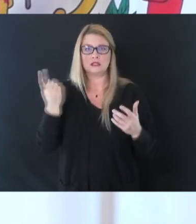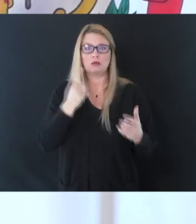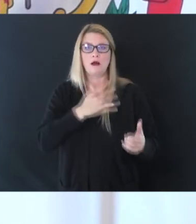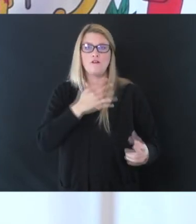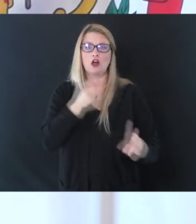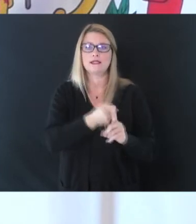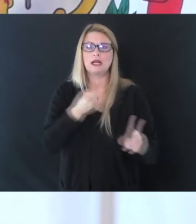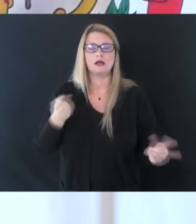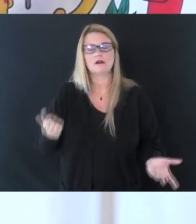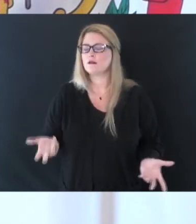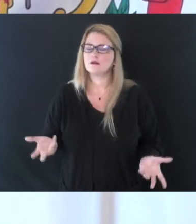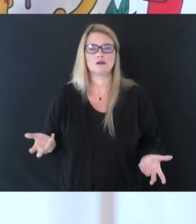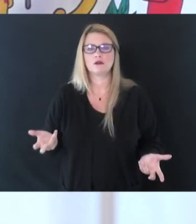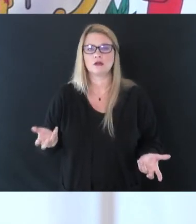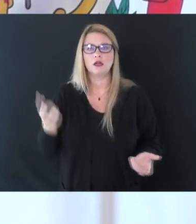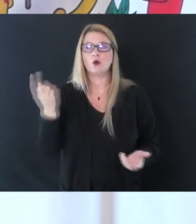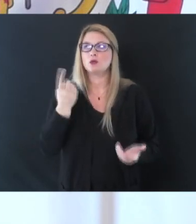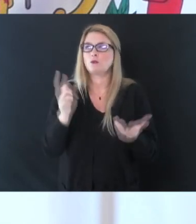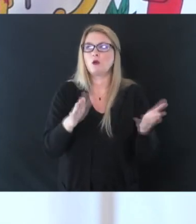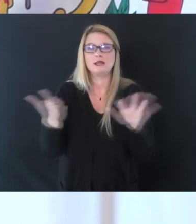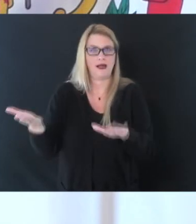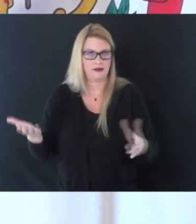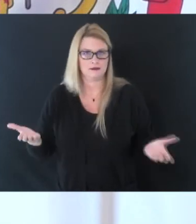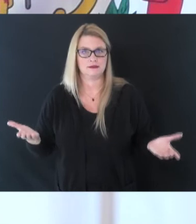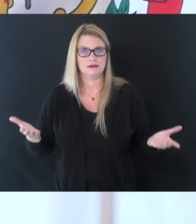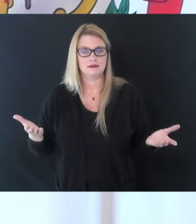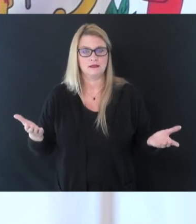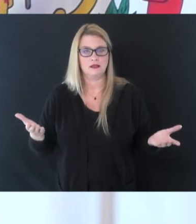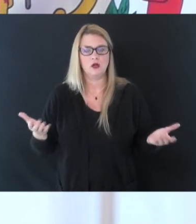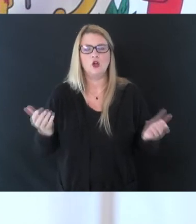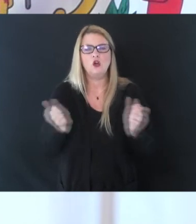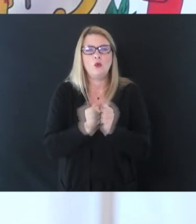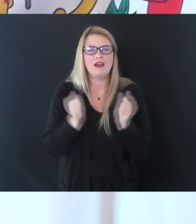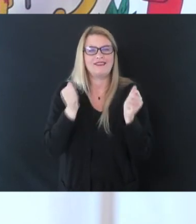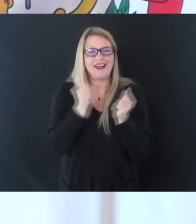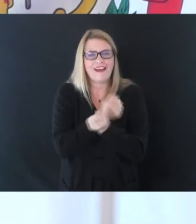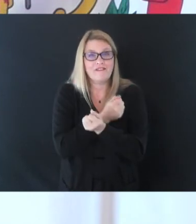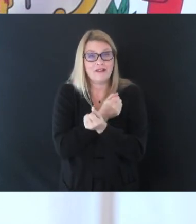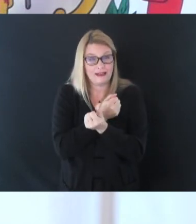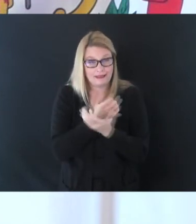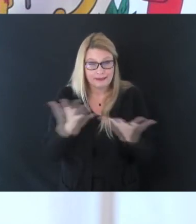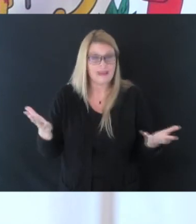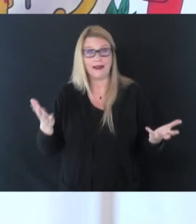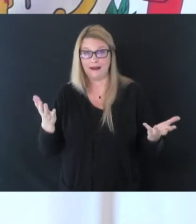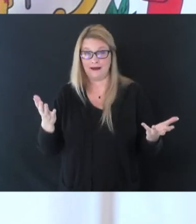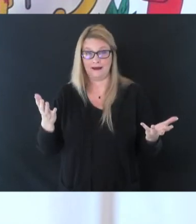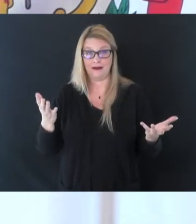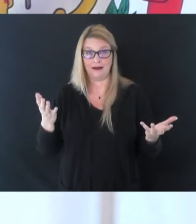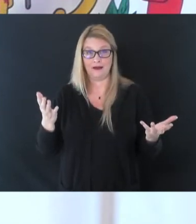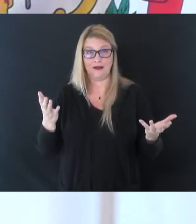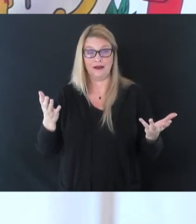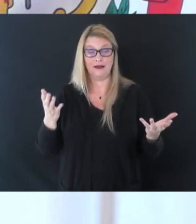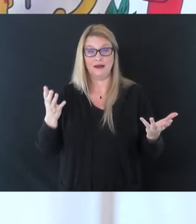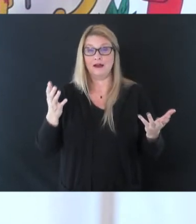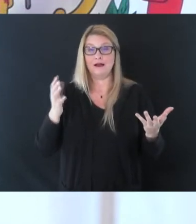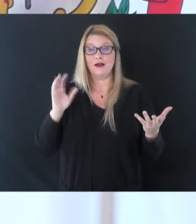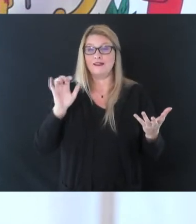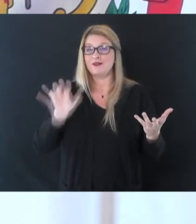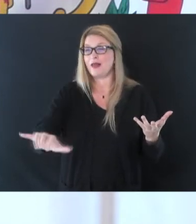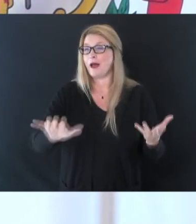attack. We lose somebody. With every single one of these bad rumors or